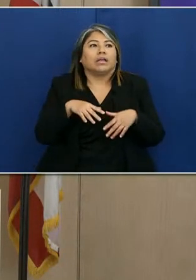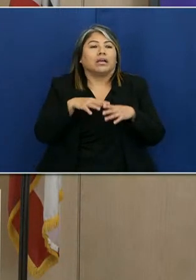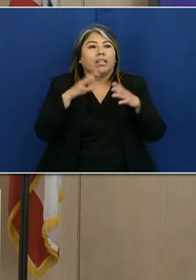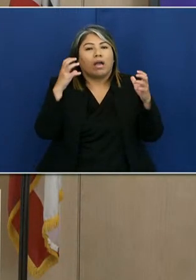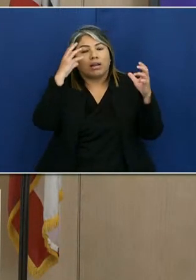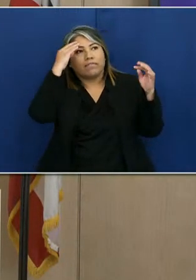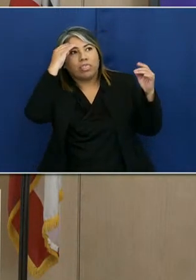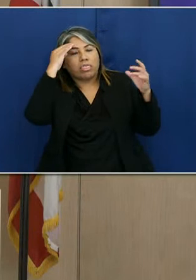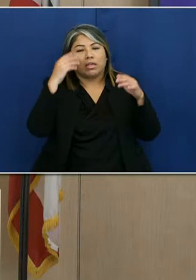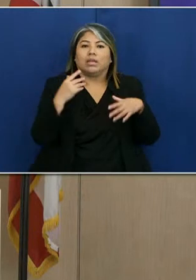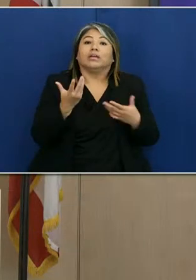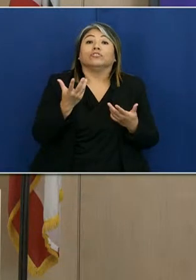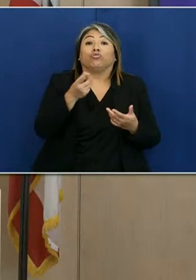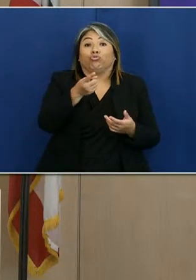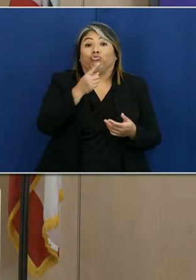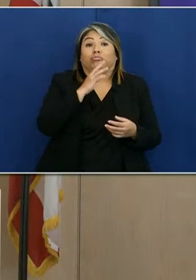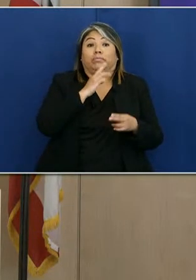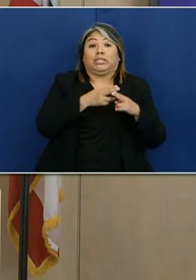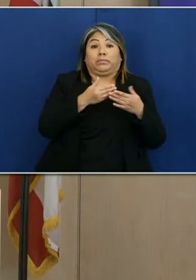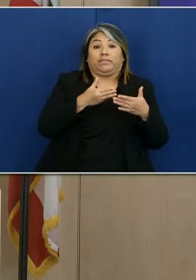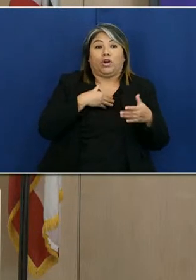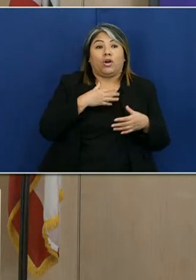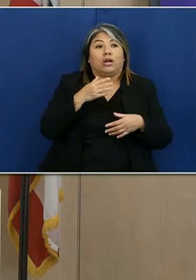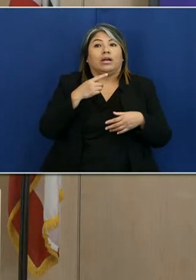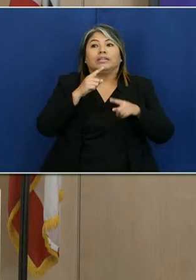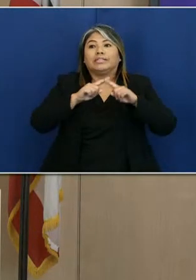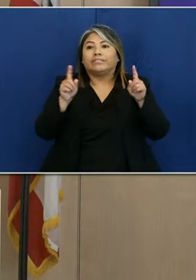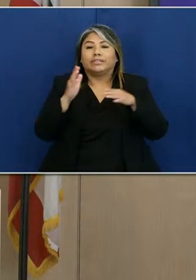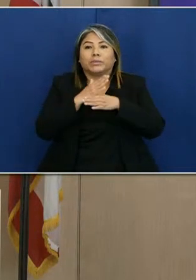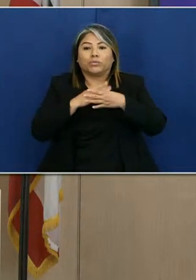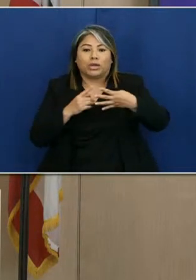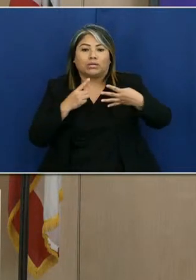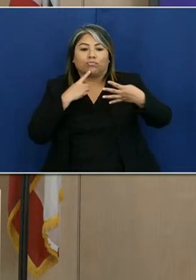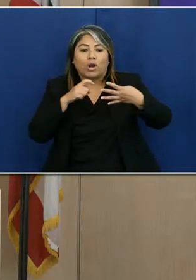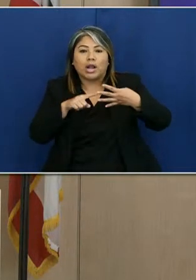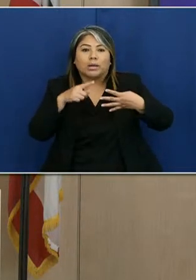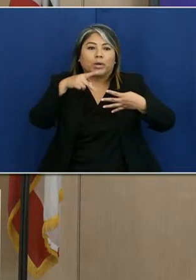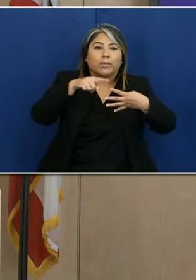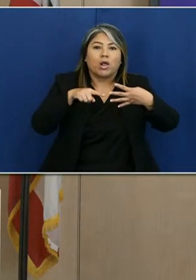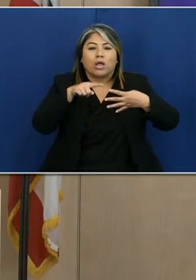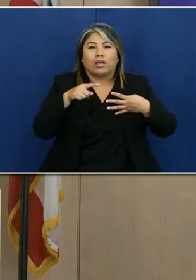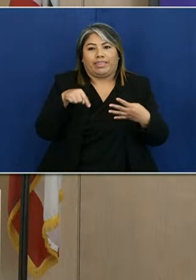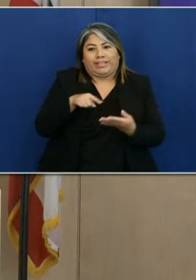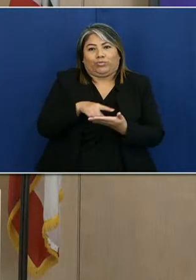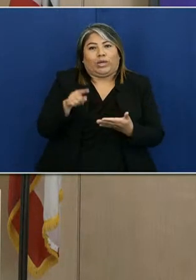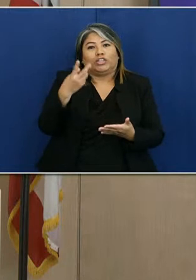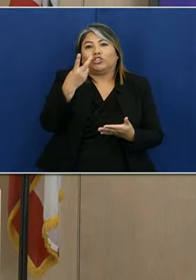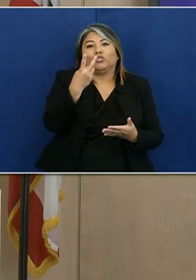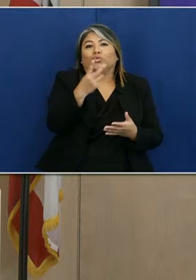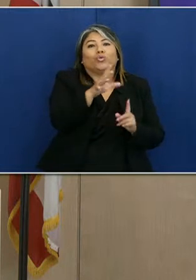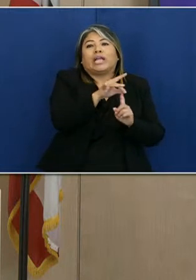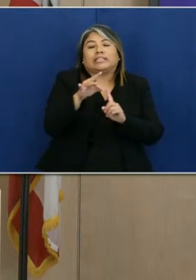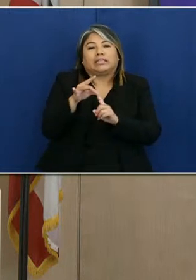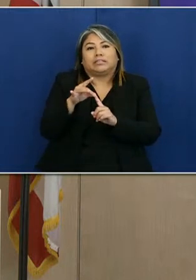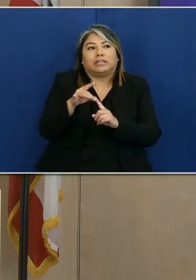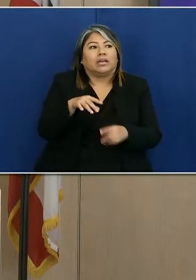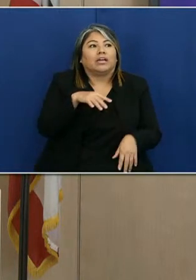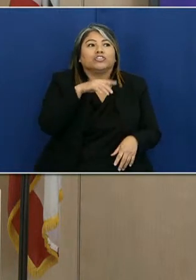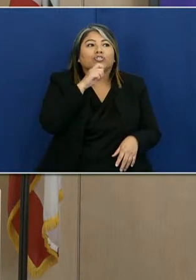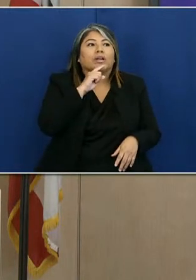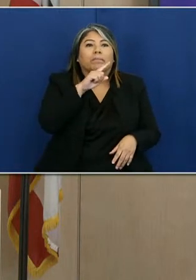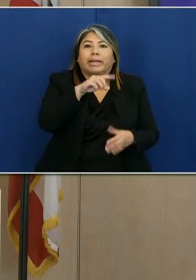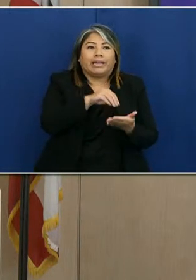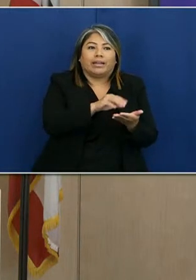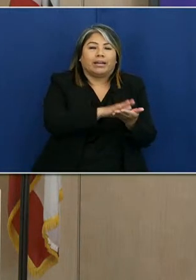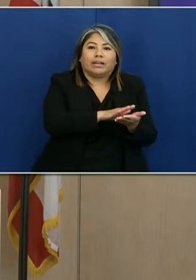stated before, the difference between us being in red and purple tier this week was 2 cases that should not have been in our